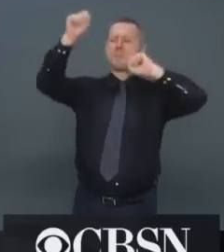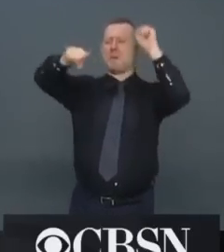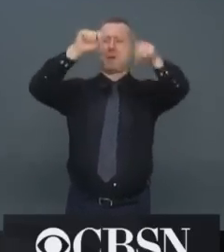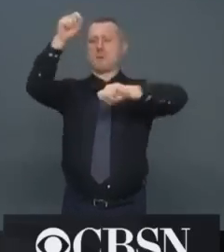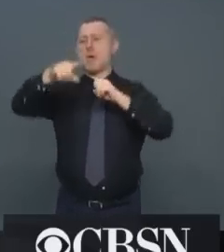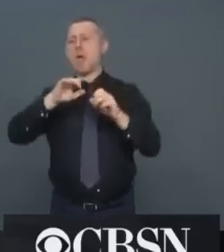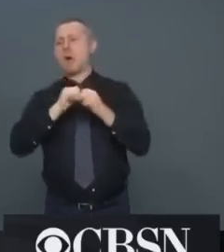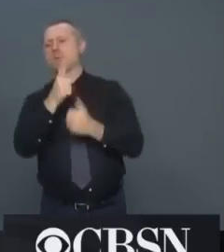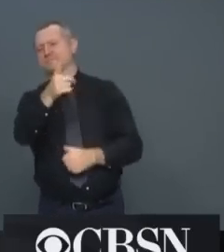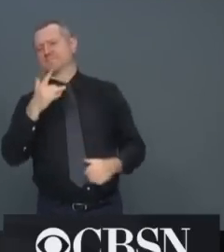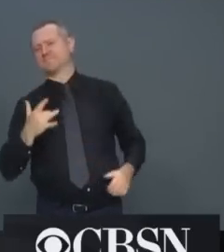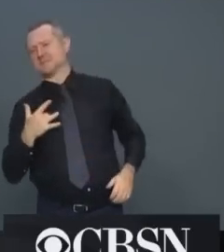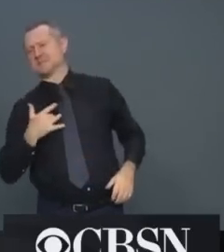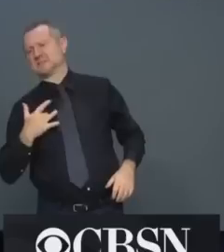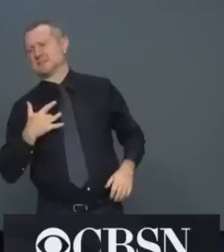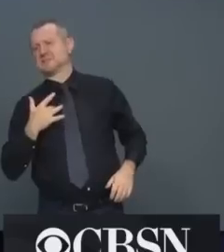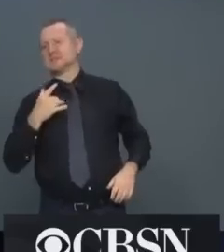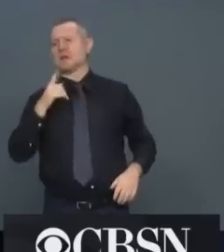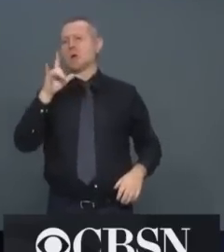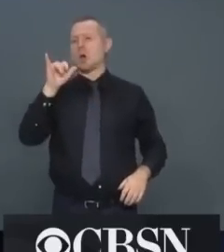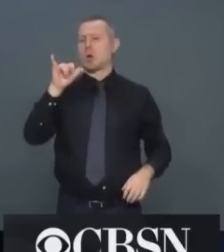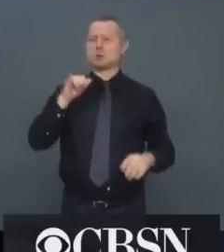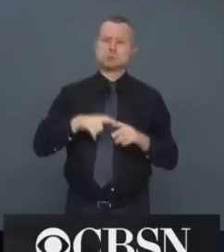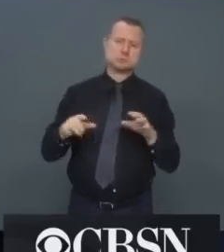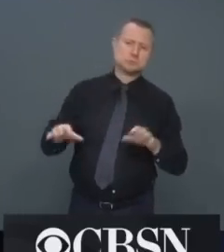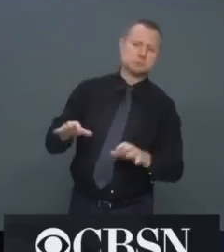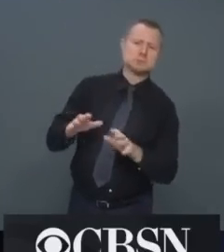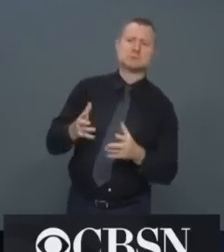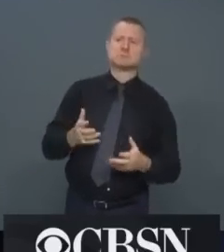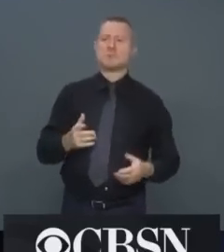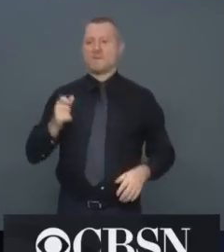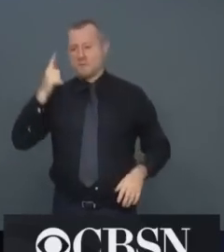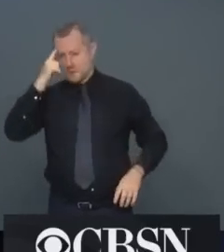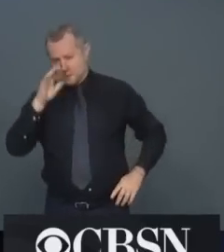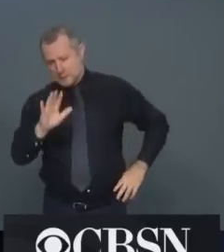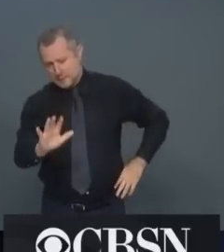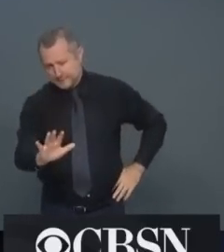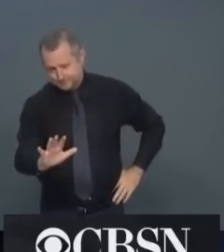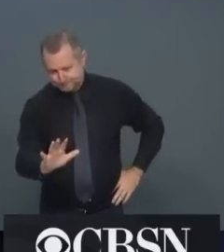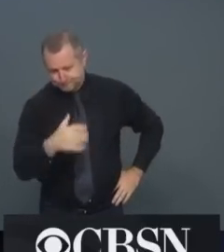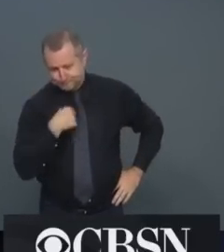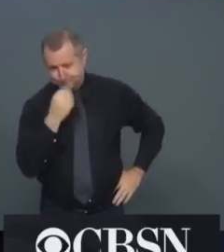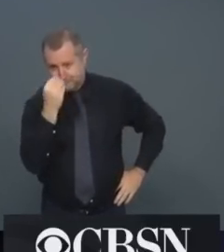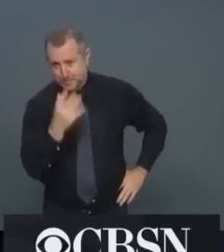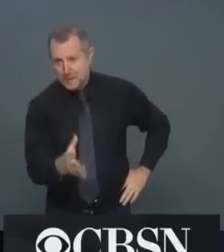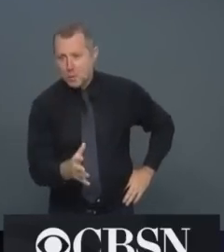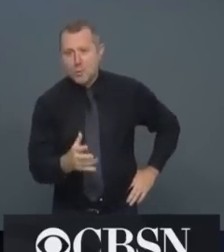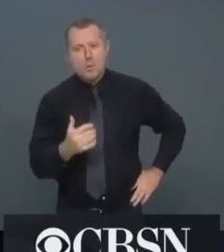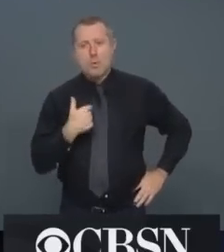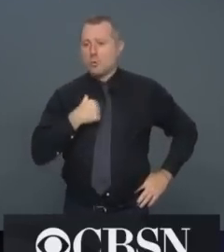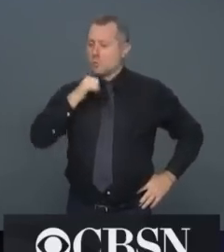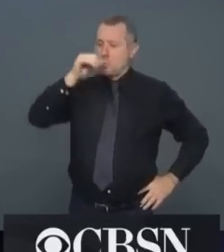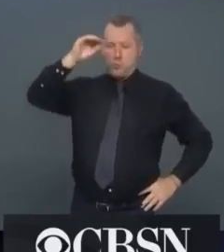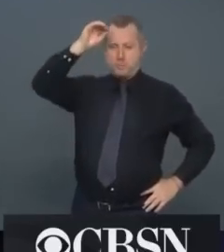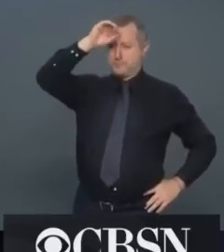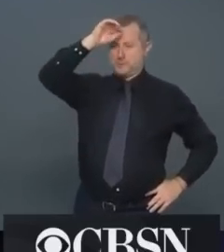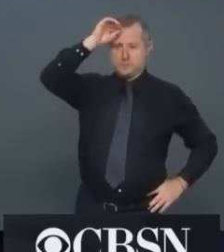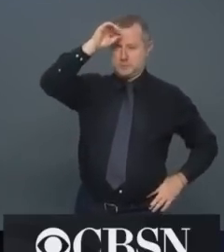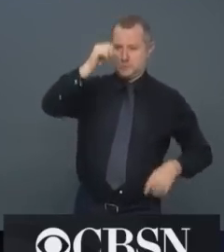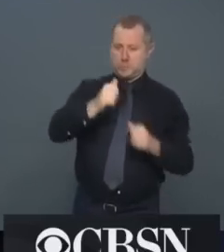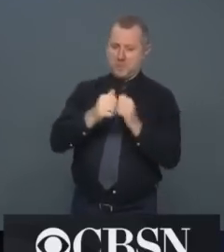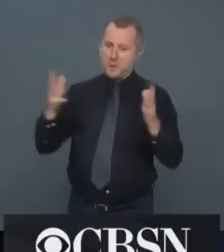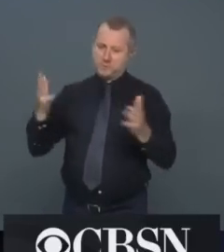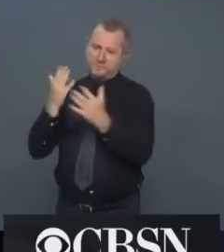you haven't taken? I don't have opinions absent facts,